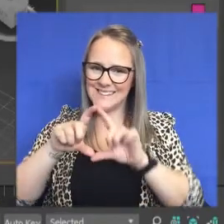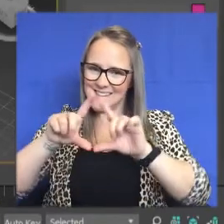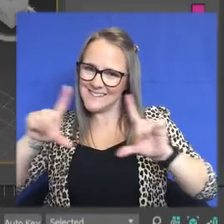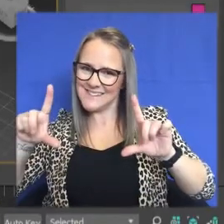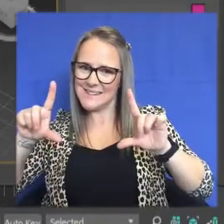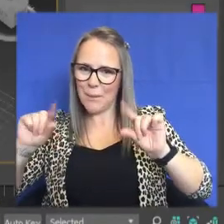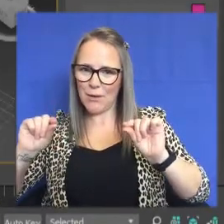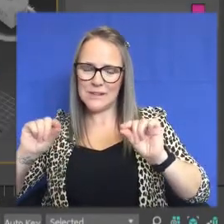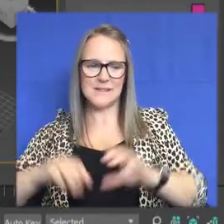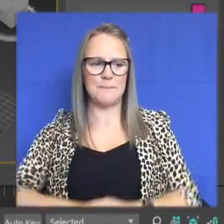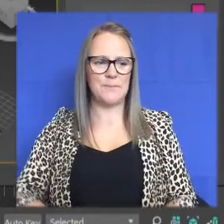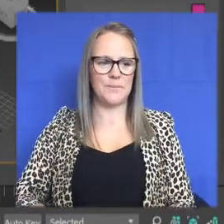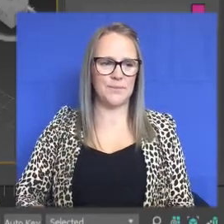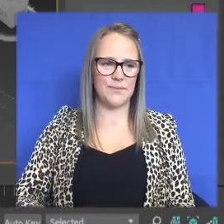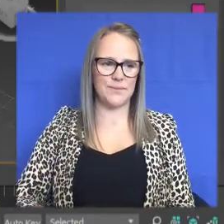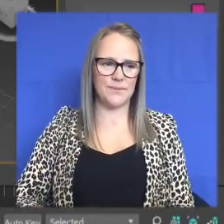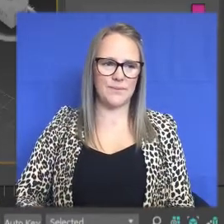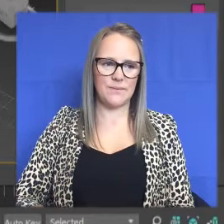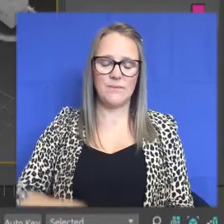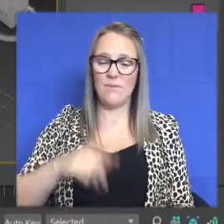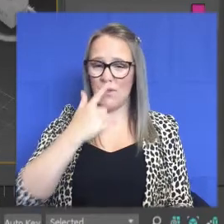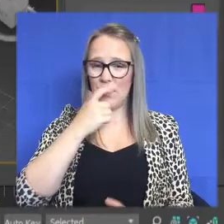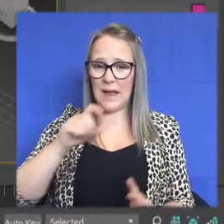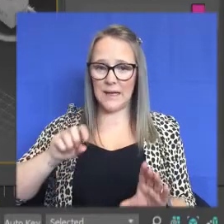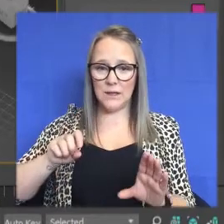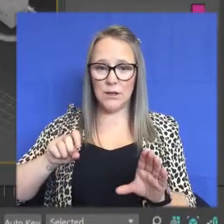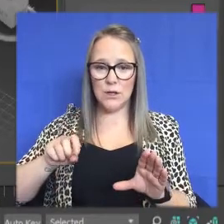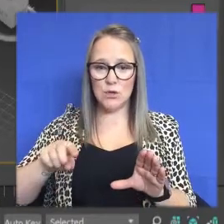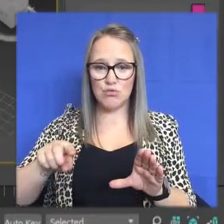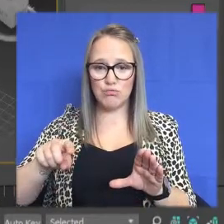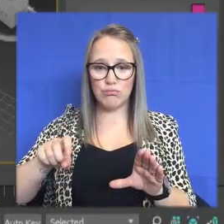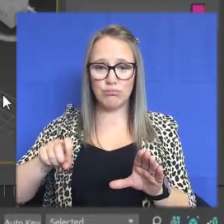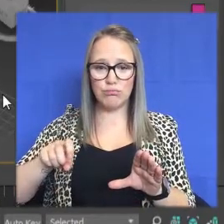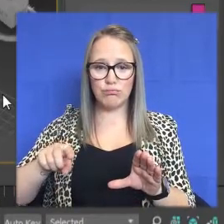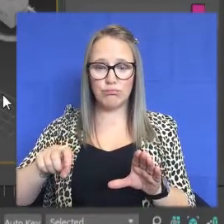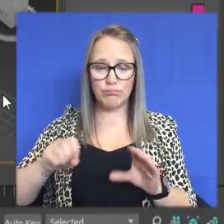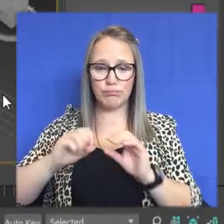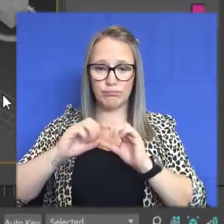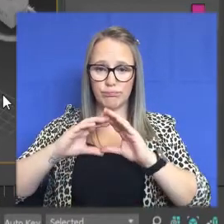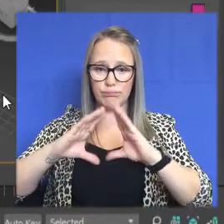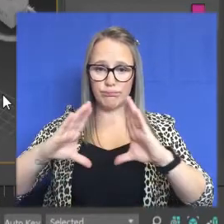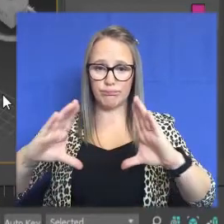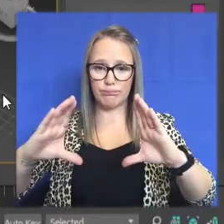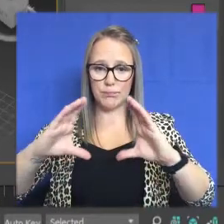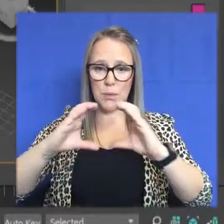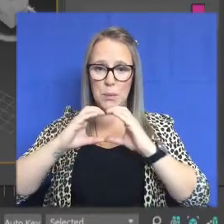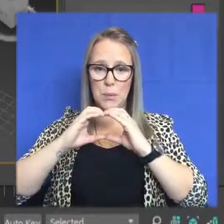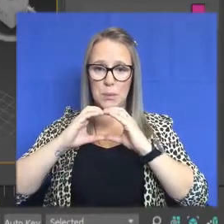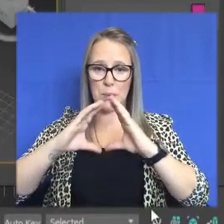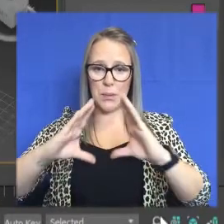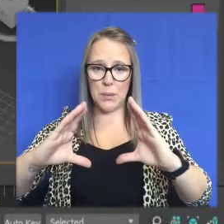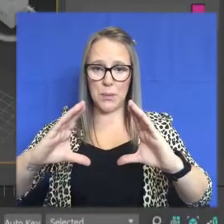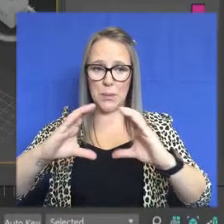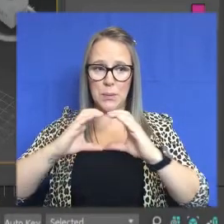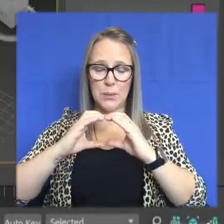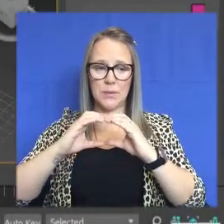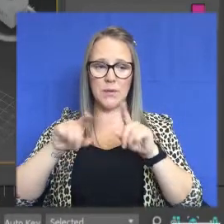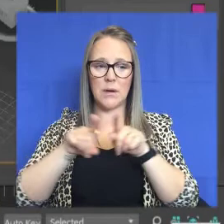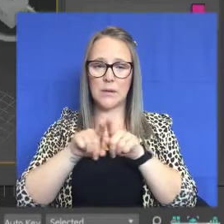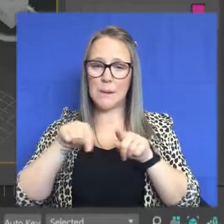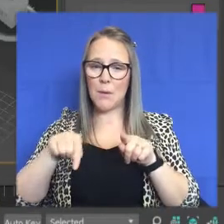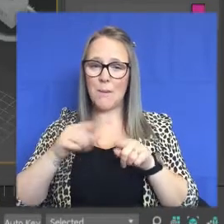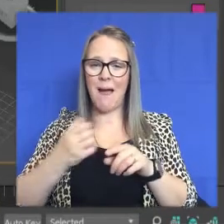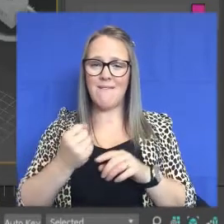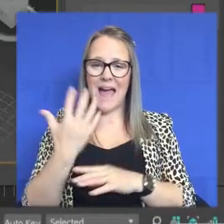it. We can roll back and forth to zoom back in and out, and we can use the